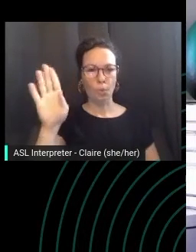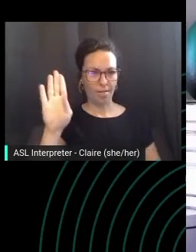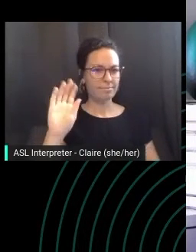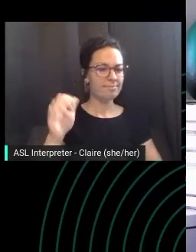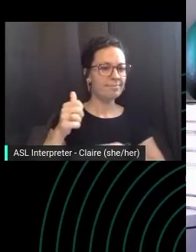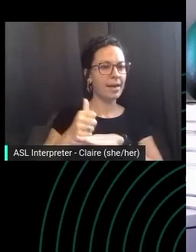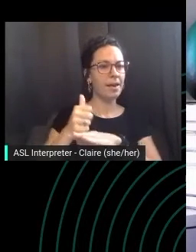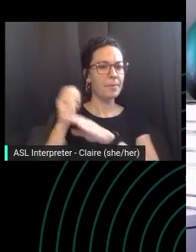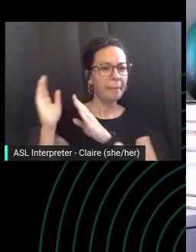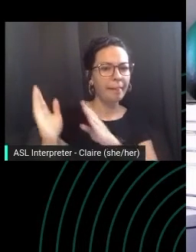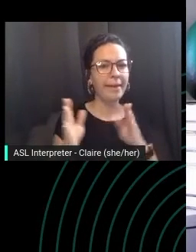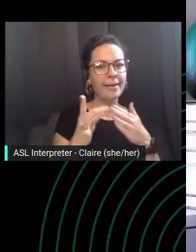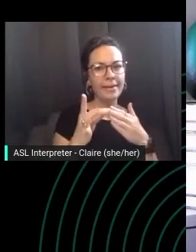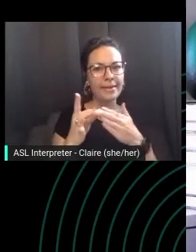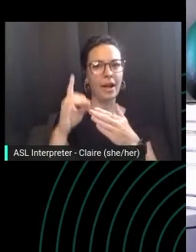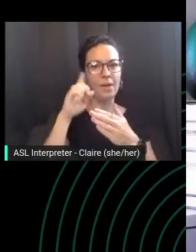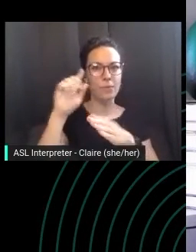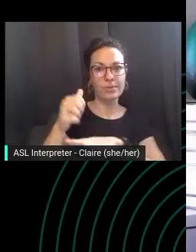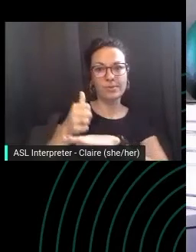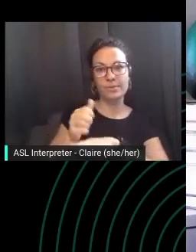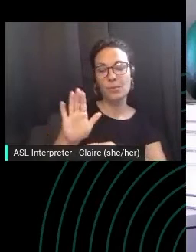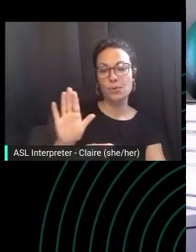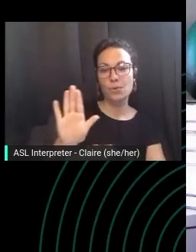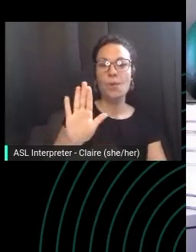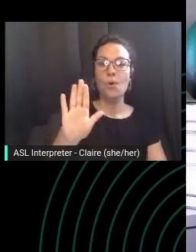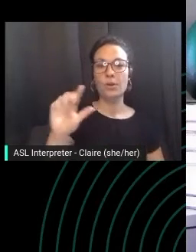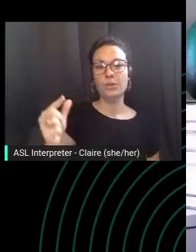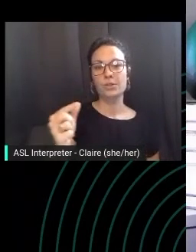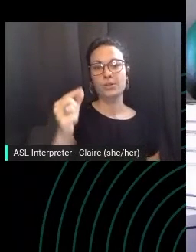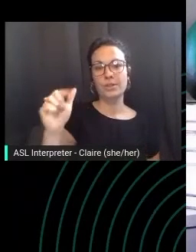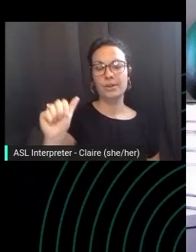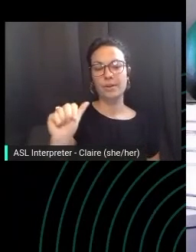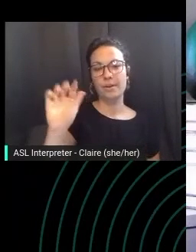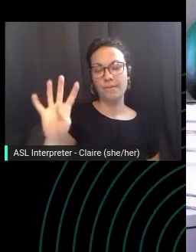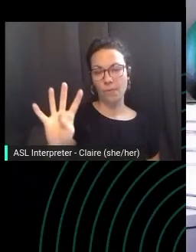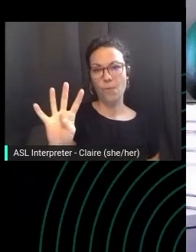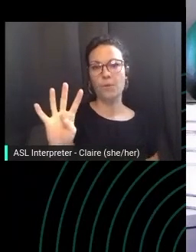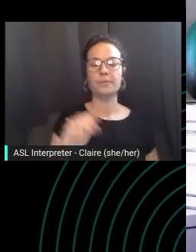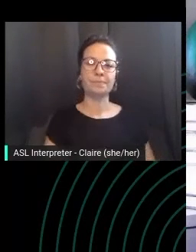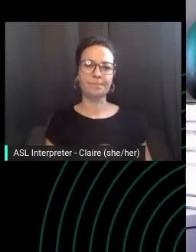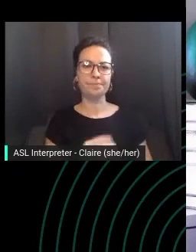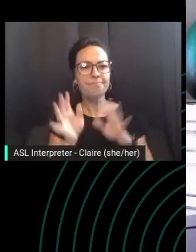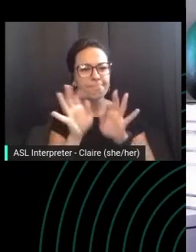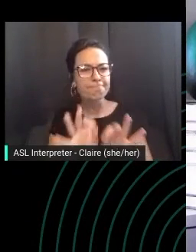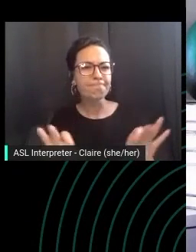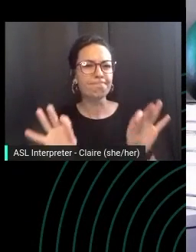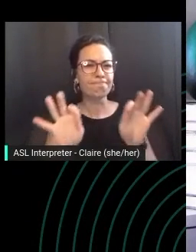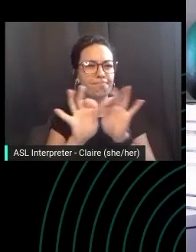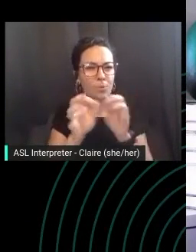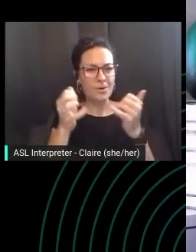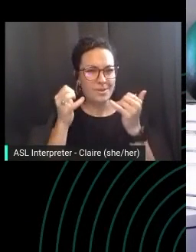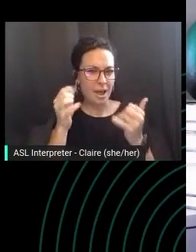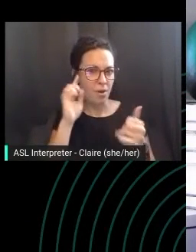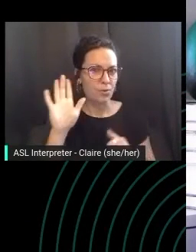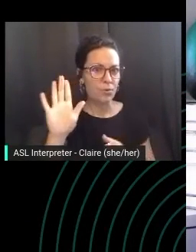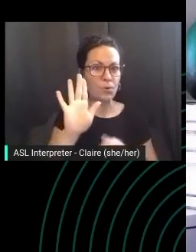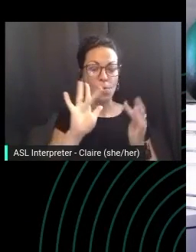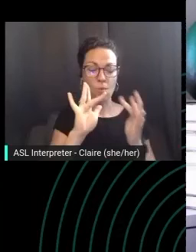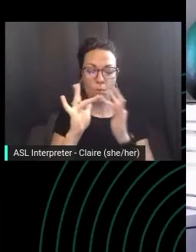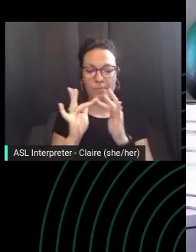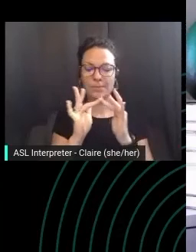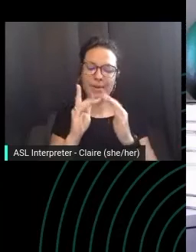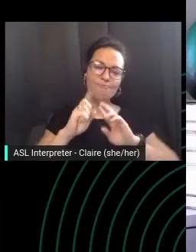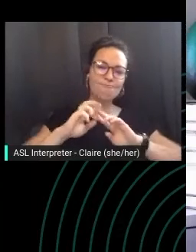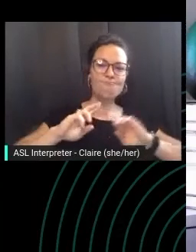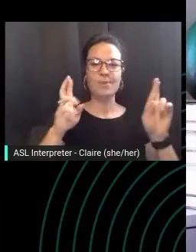is Google's response to an increasingly cookieless world, and it's more critical than ever to set your website up for success in